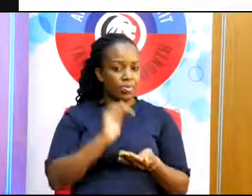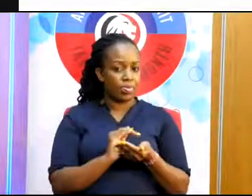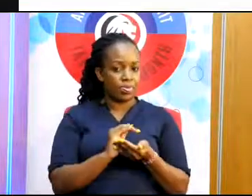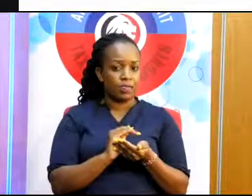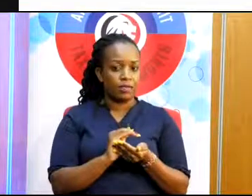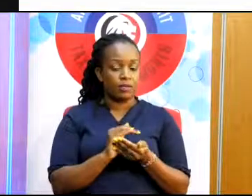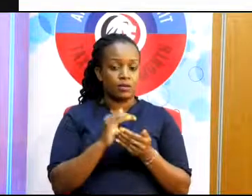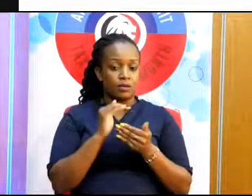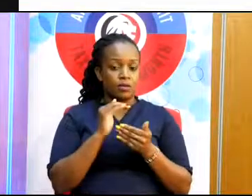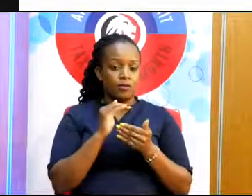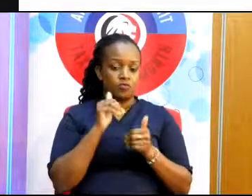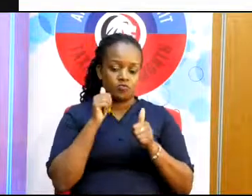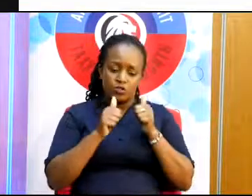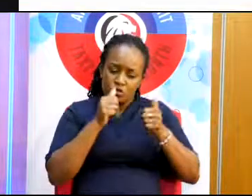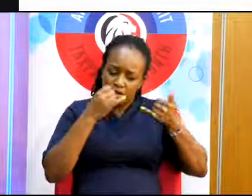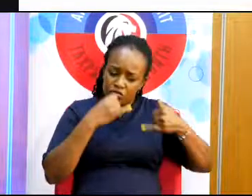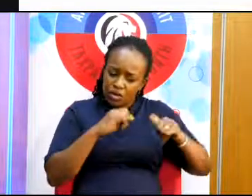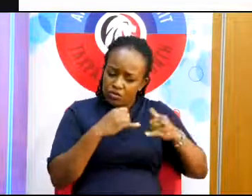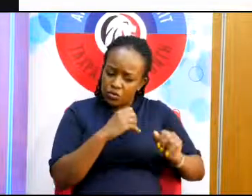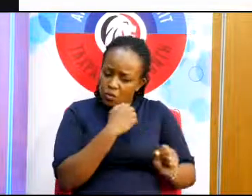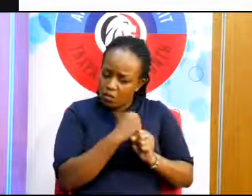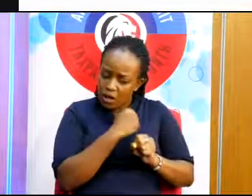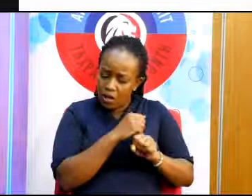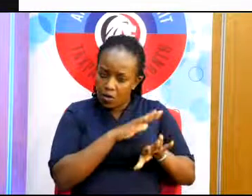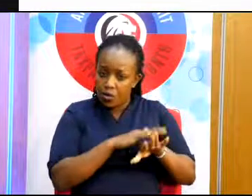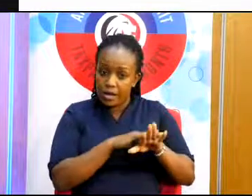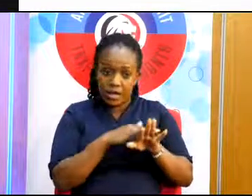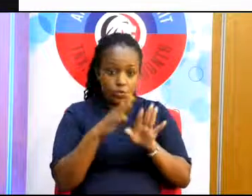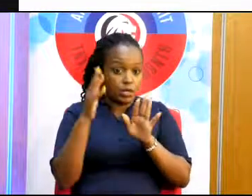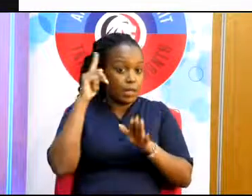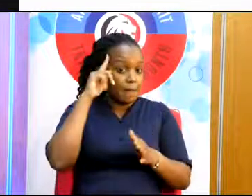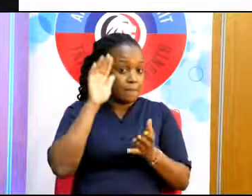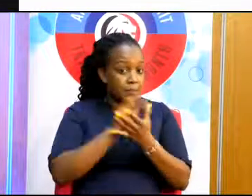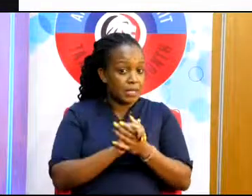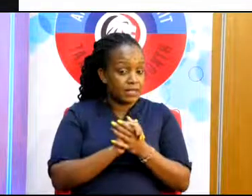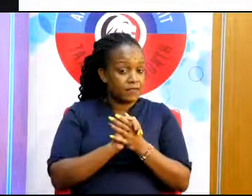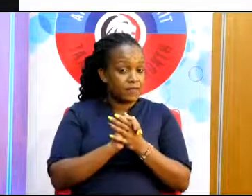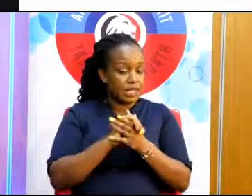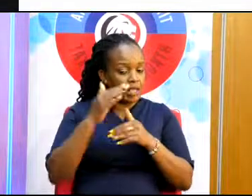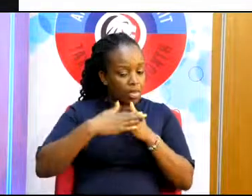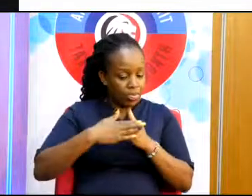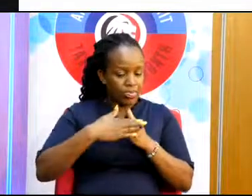that that is what we'll be dealing with in the coming days.